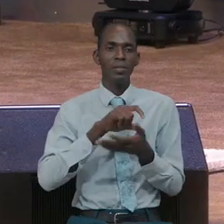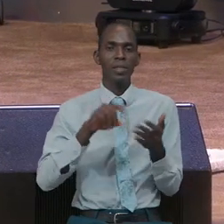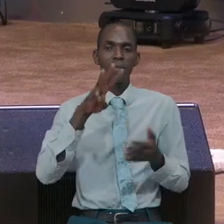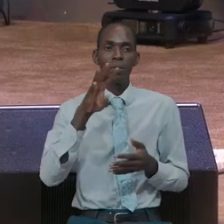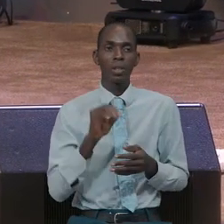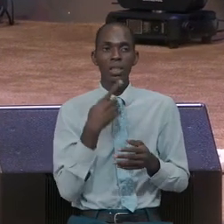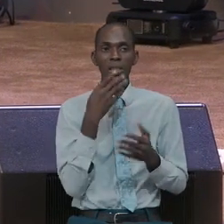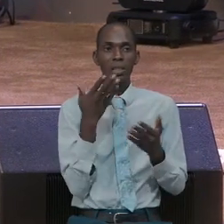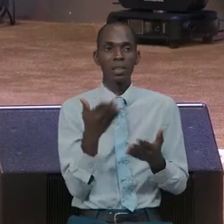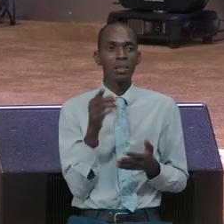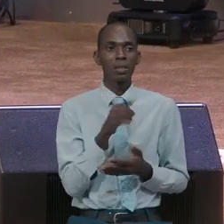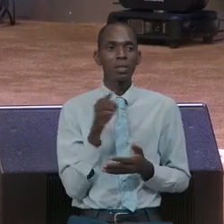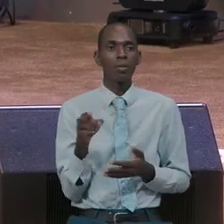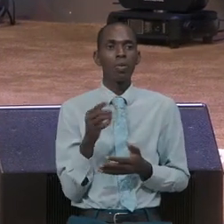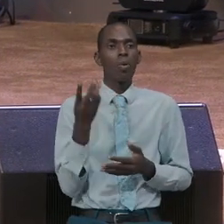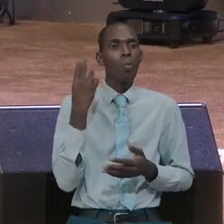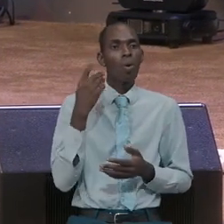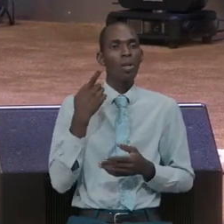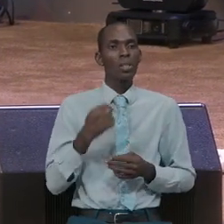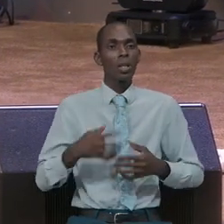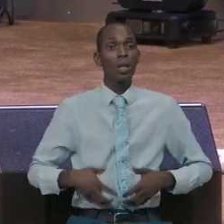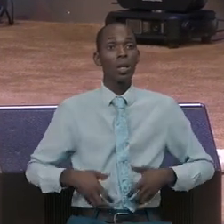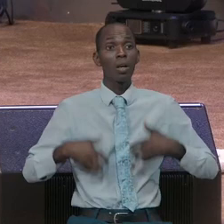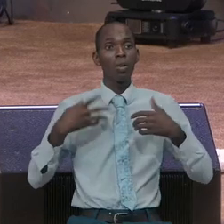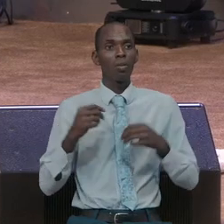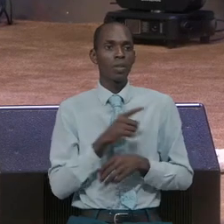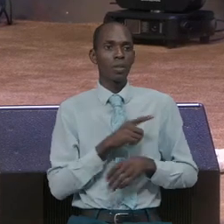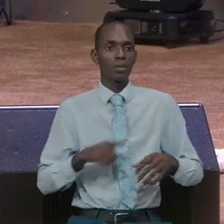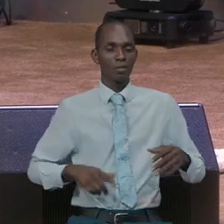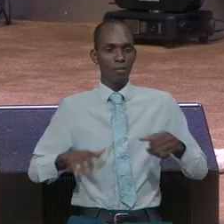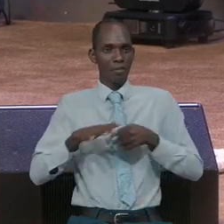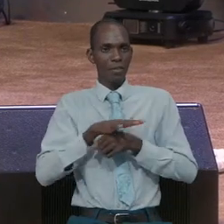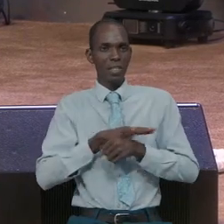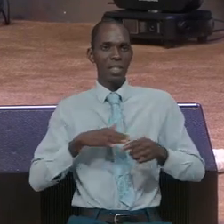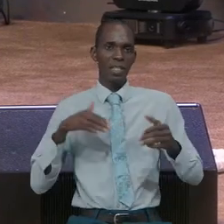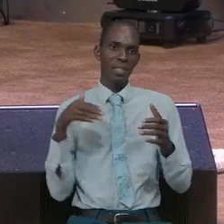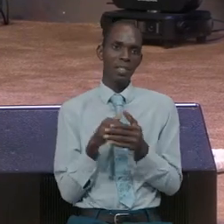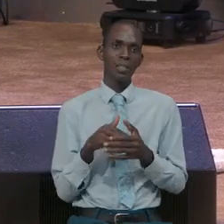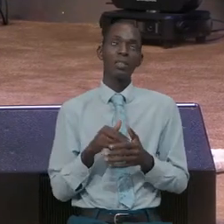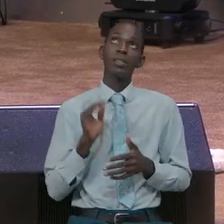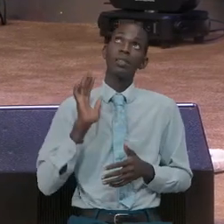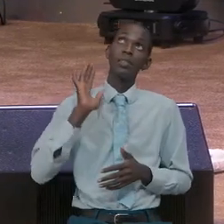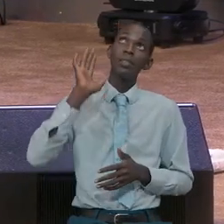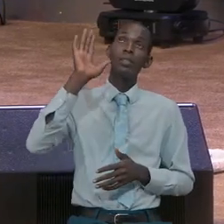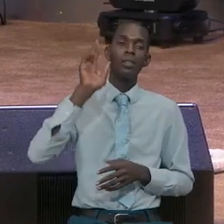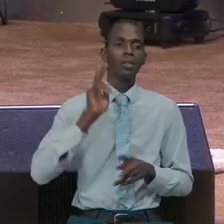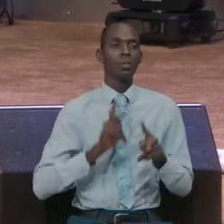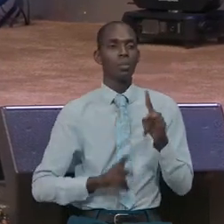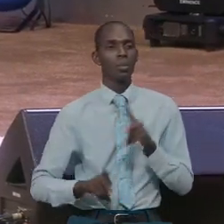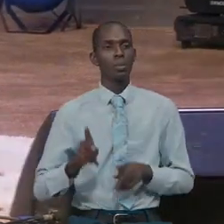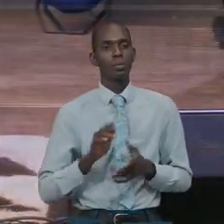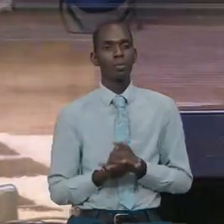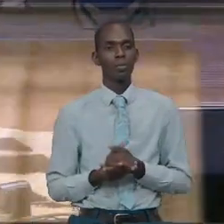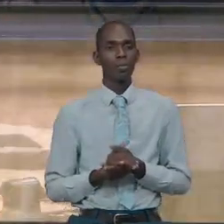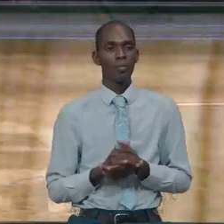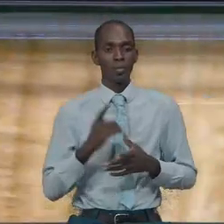says, therefore was the wrath of the Lord kindled against his people.